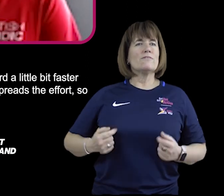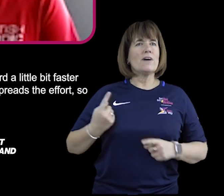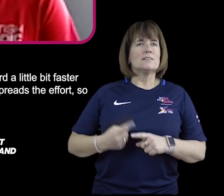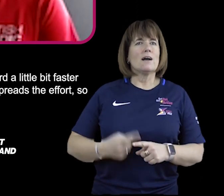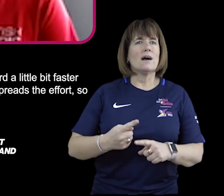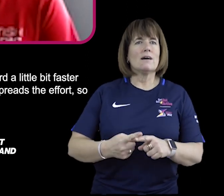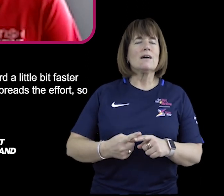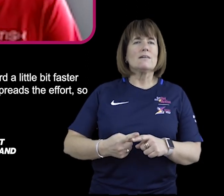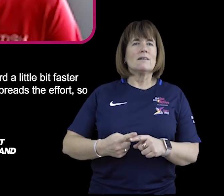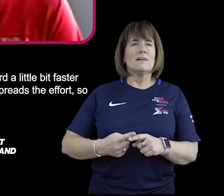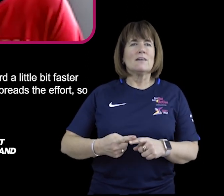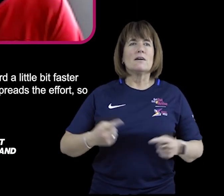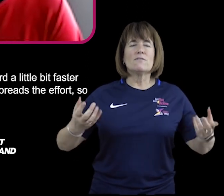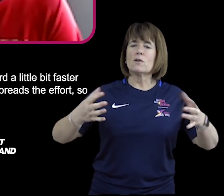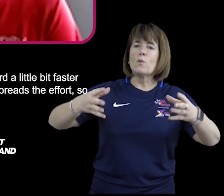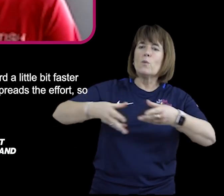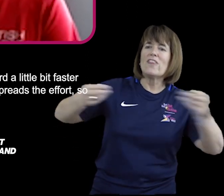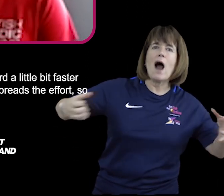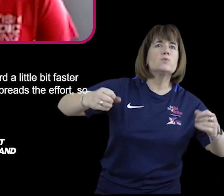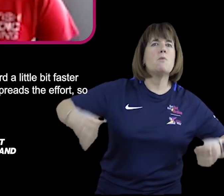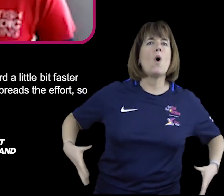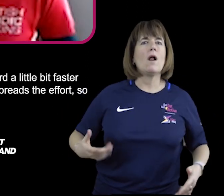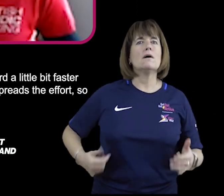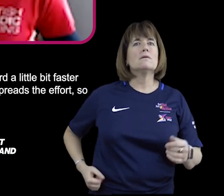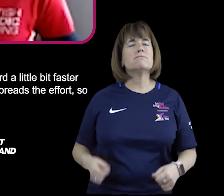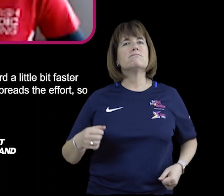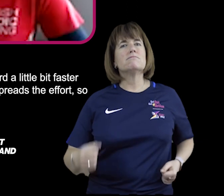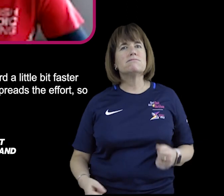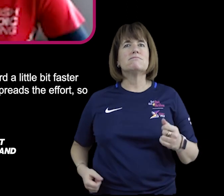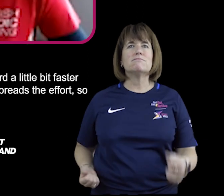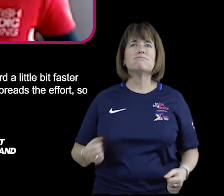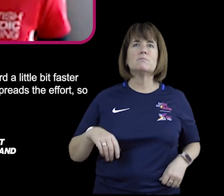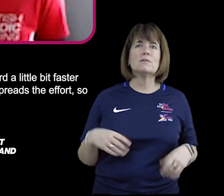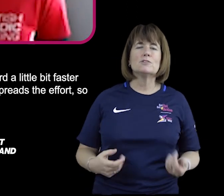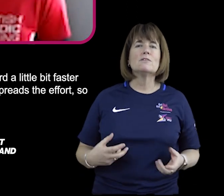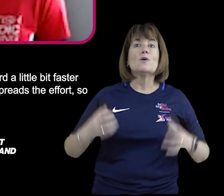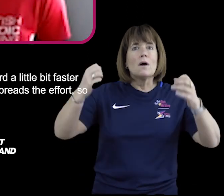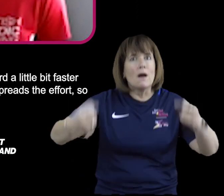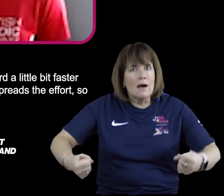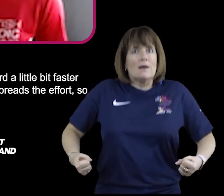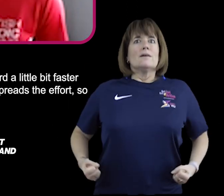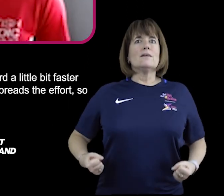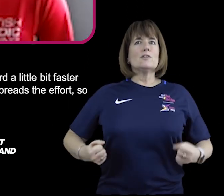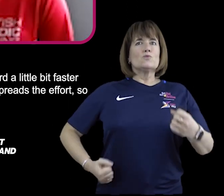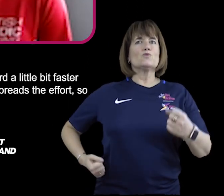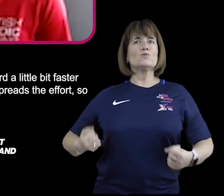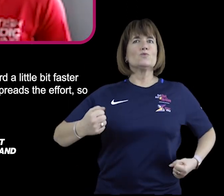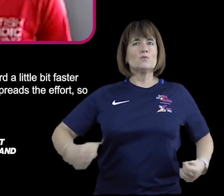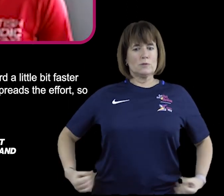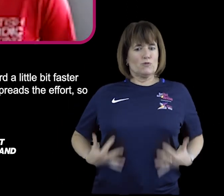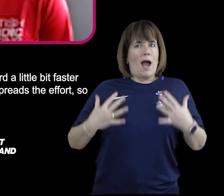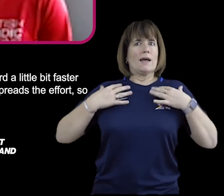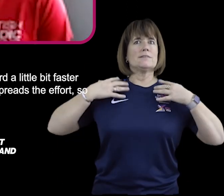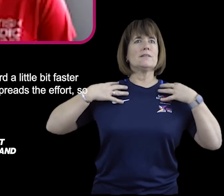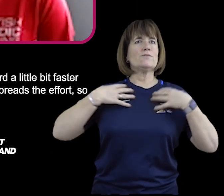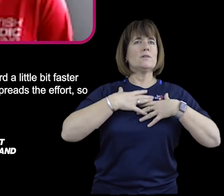little bit faster than it would do without the poles. And it engages all of our muscles pretty much. So it